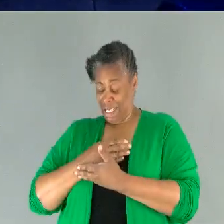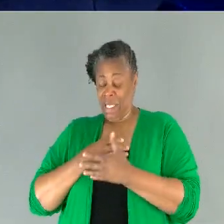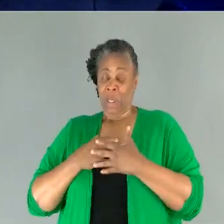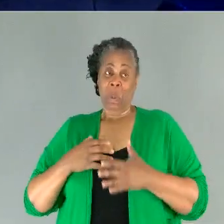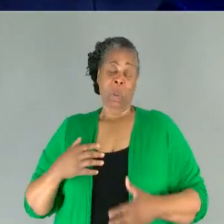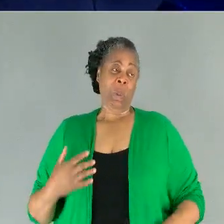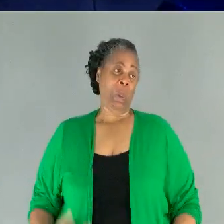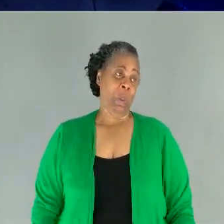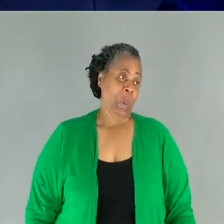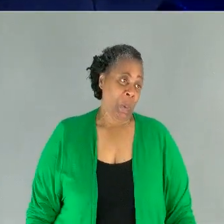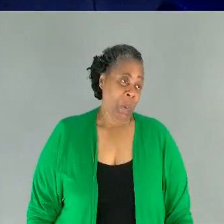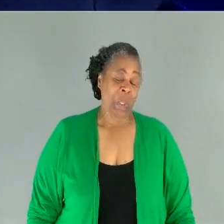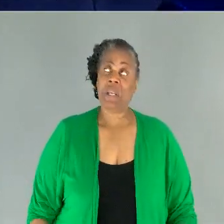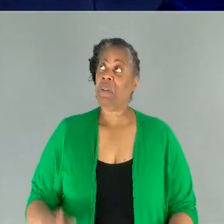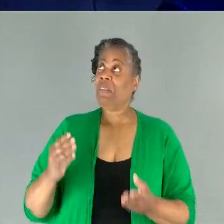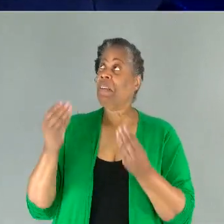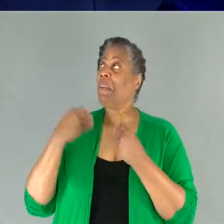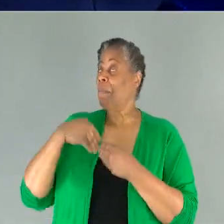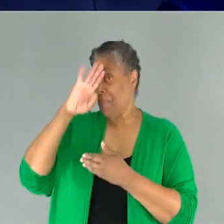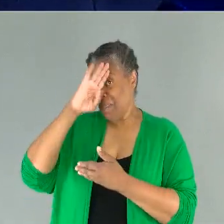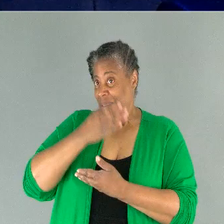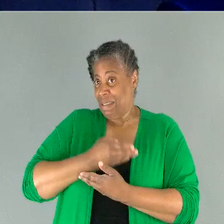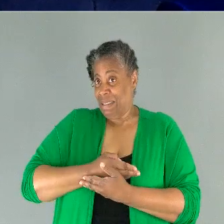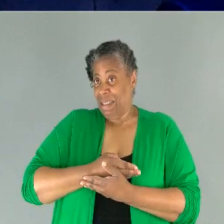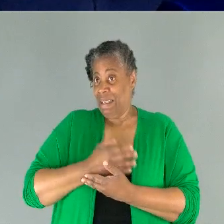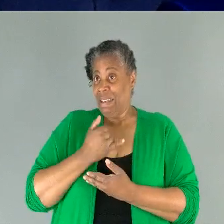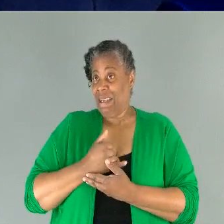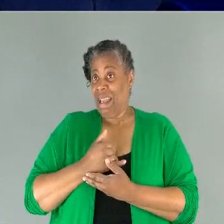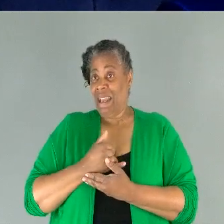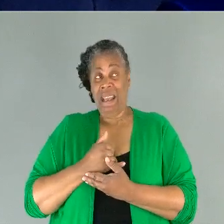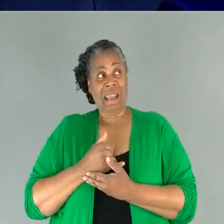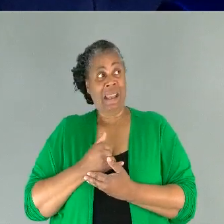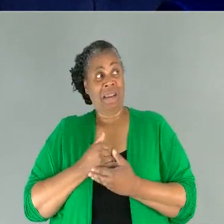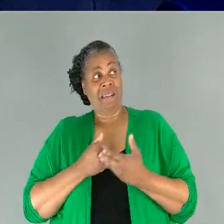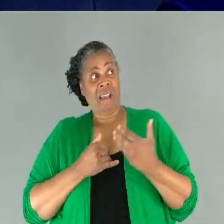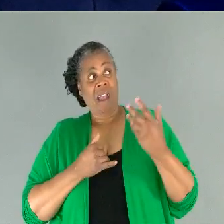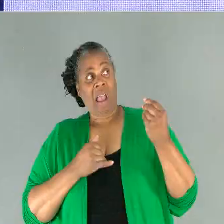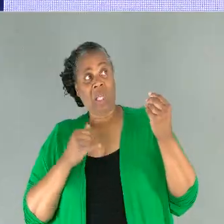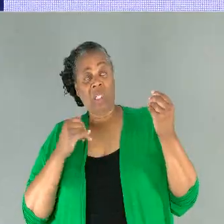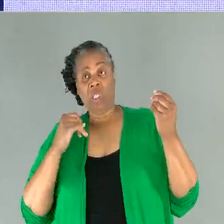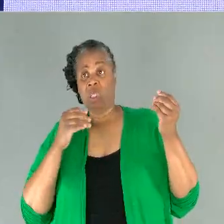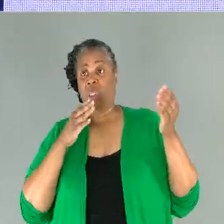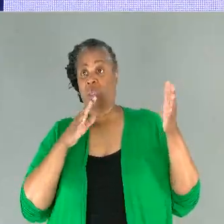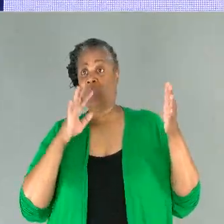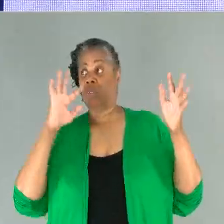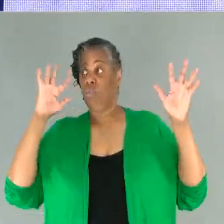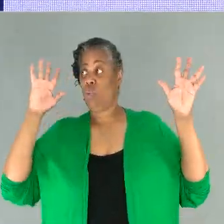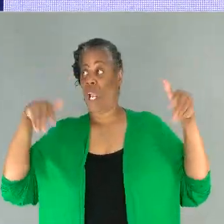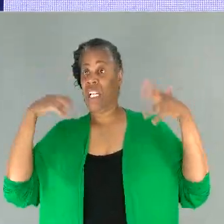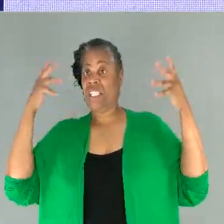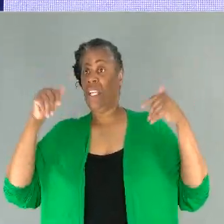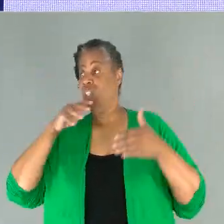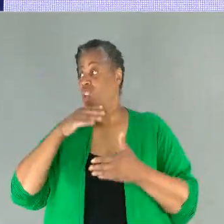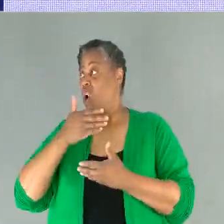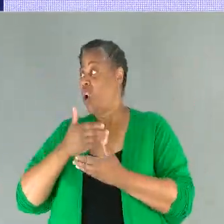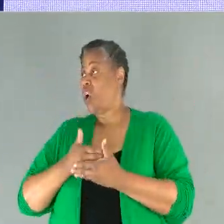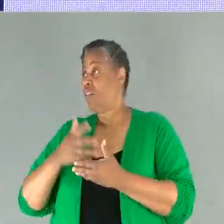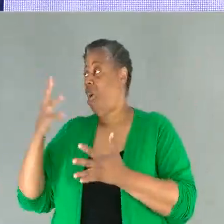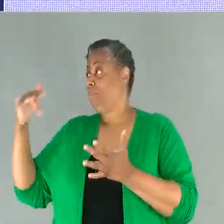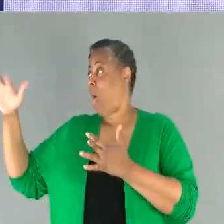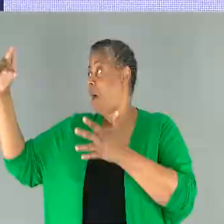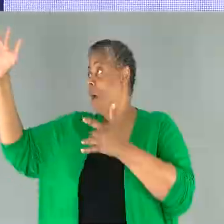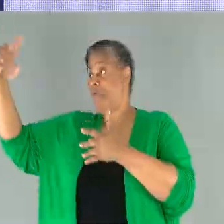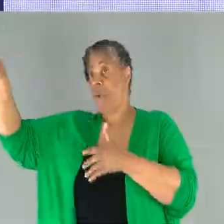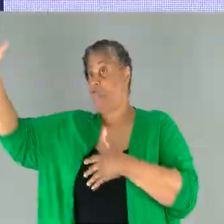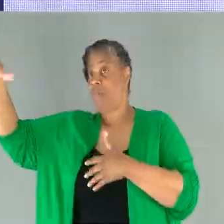Lord, you blessed me with this son, but now he's out in the street acting crazy. You blessed me with this daughter, and she's out there doing